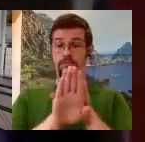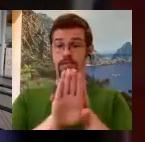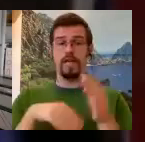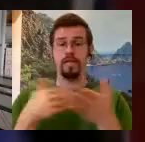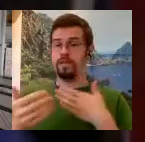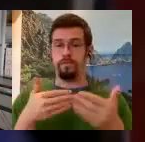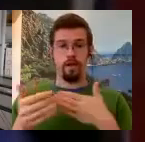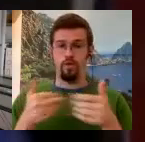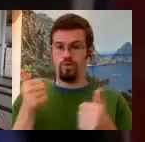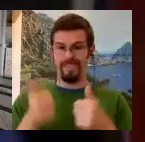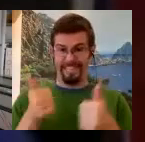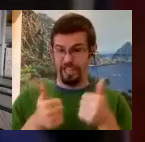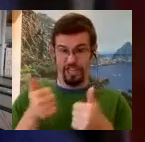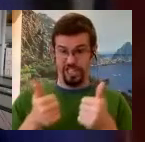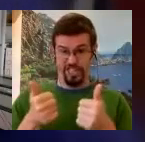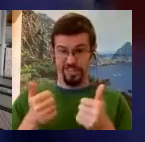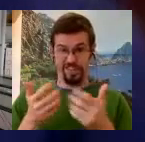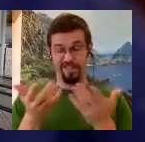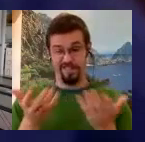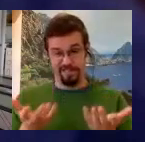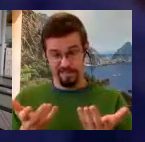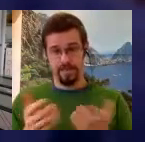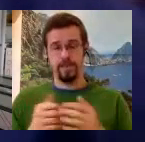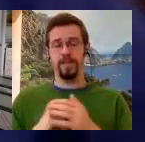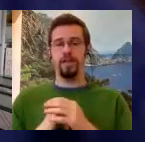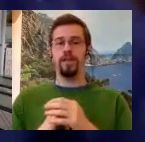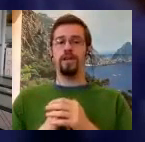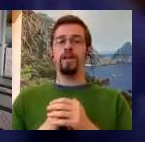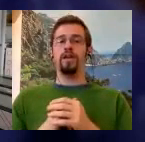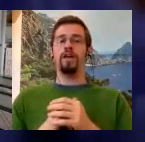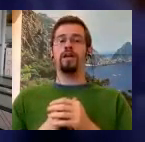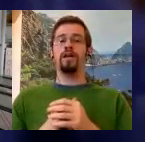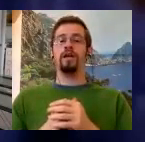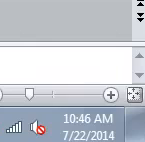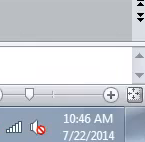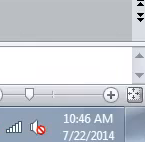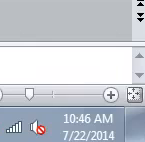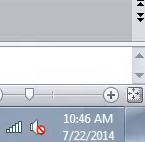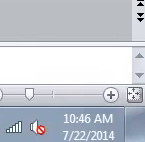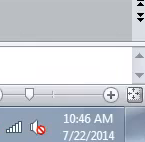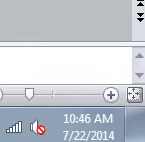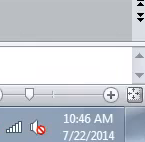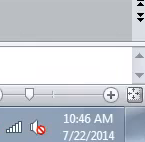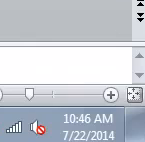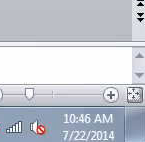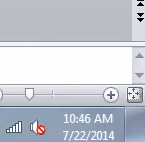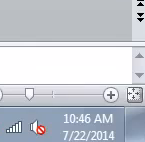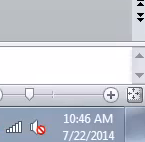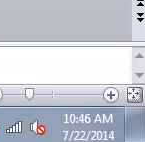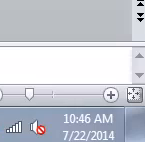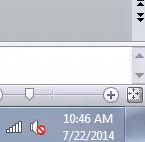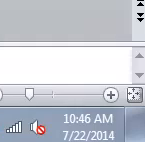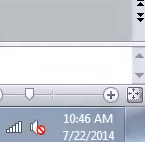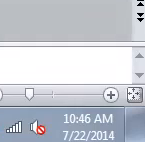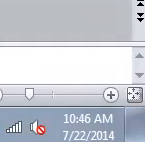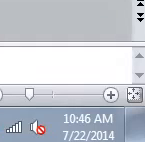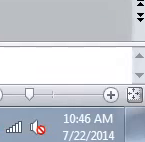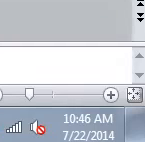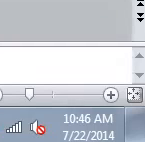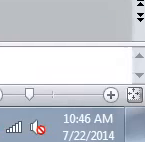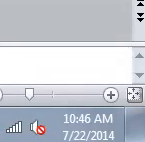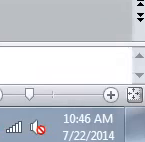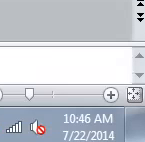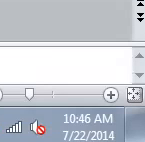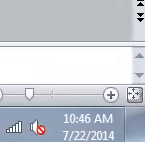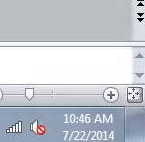in. Val, if you could pull up the slide again. Mm-hmm. Let me